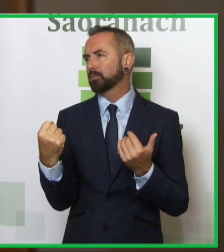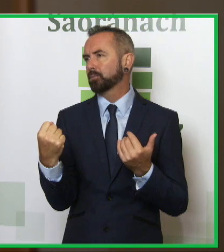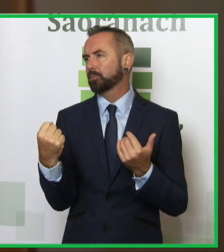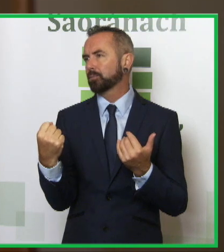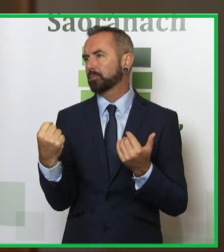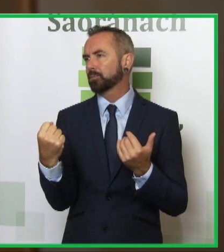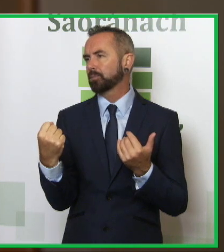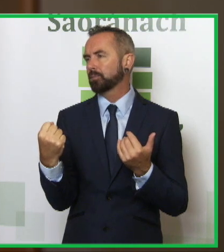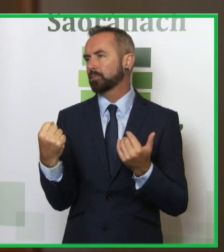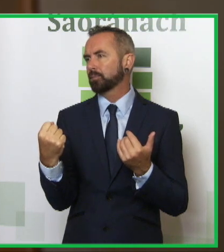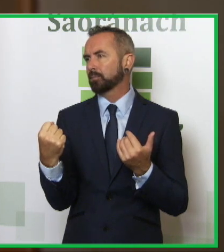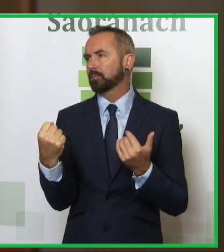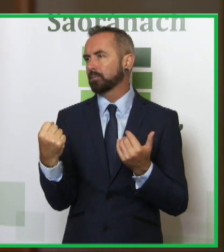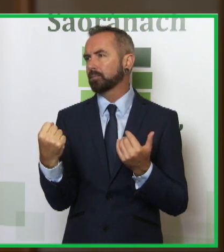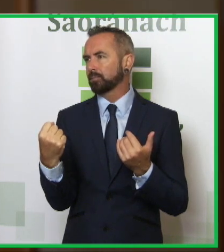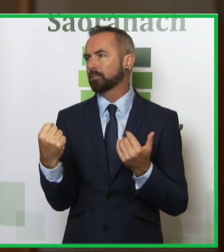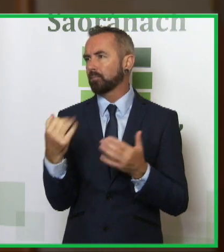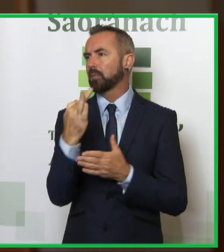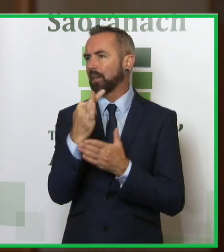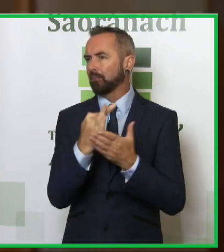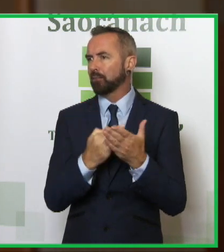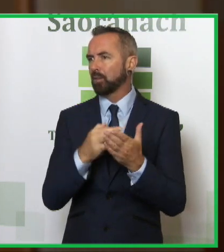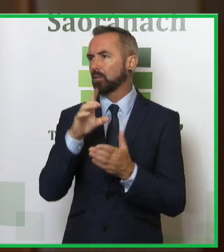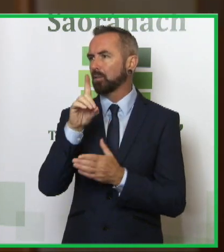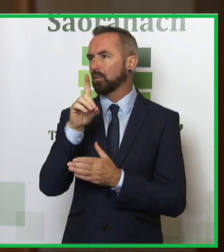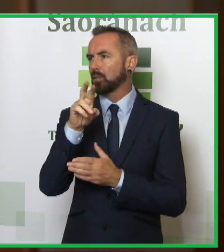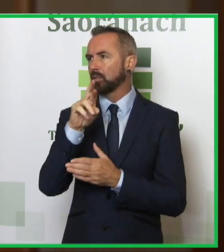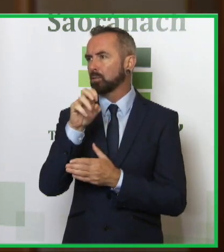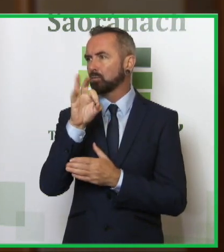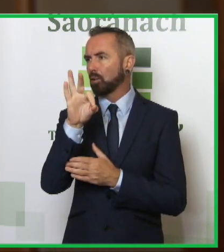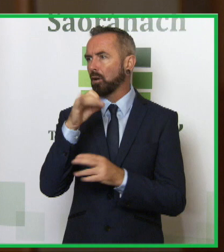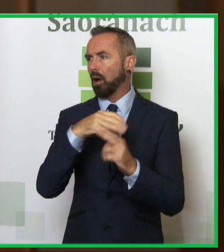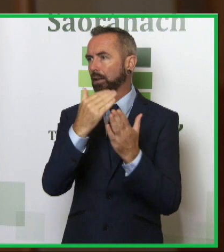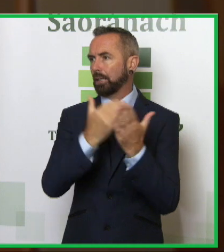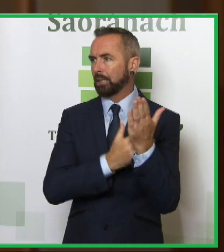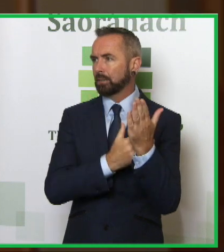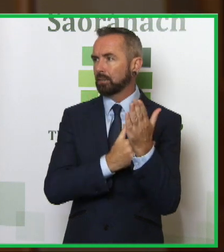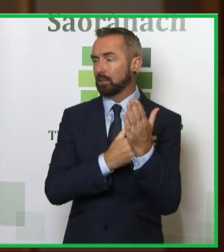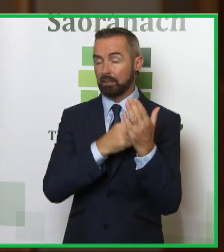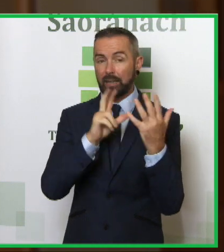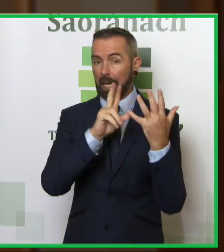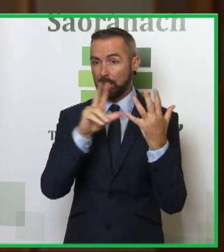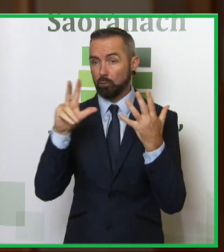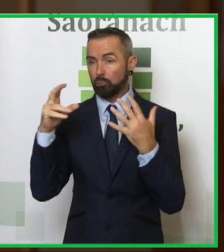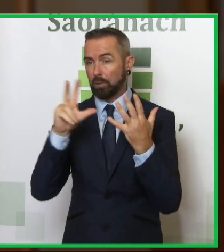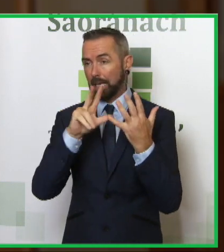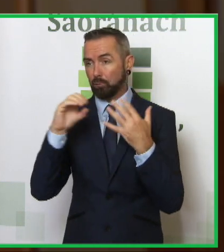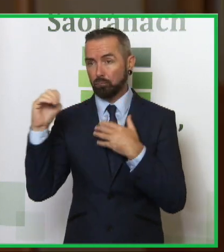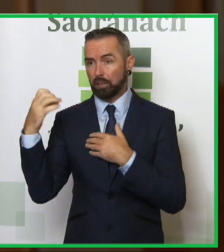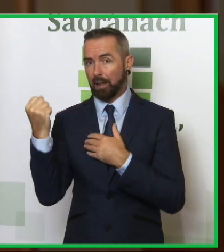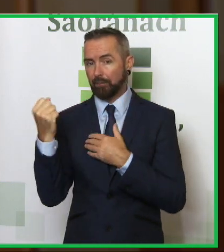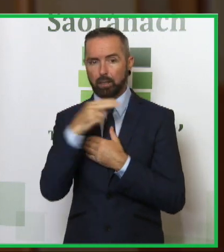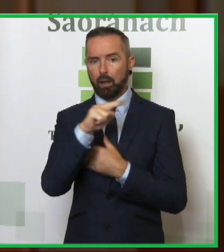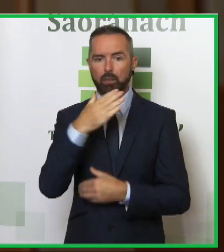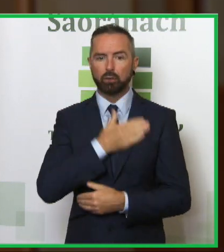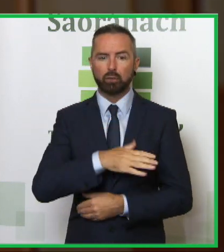a huge number of new drugs that come into that list. I think 800 different drugs that the MCDA are looking at. And it's not just